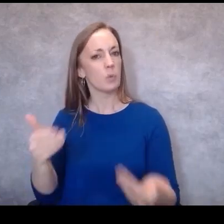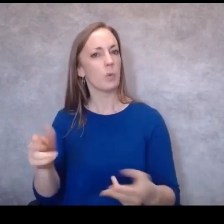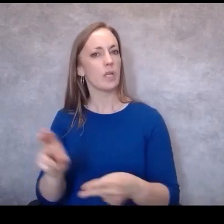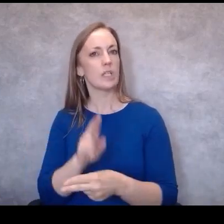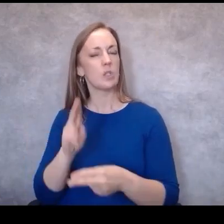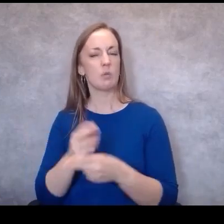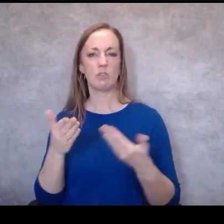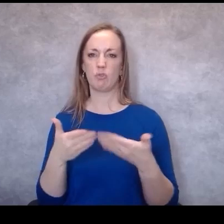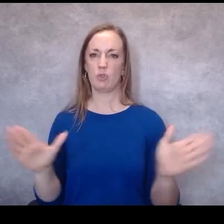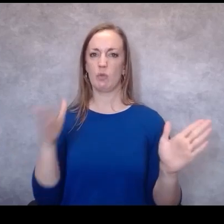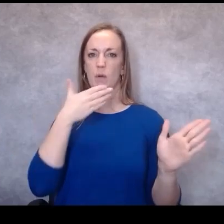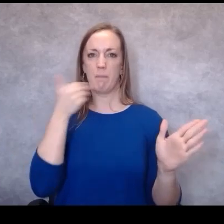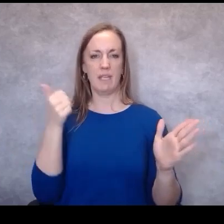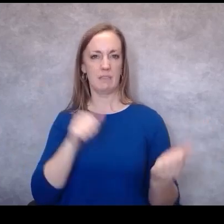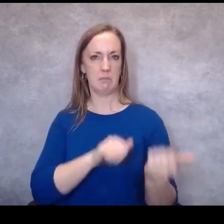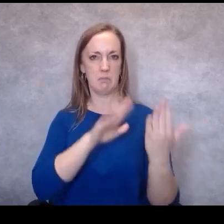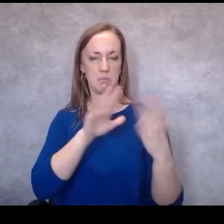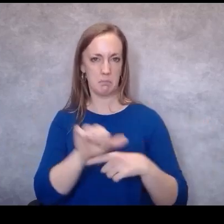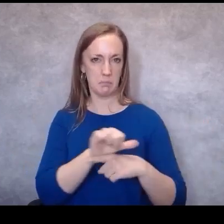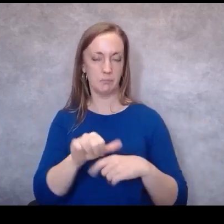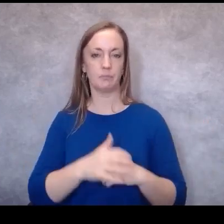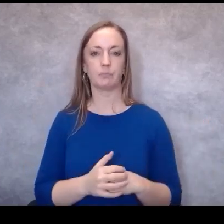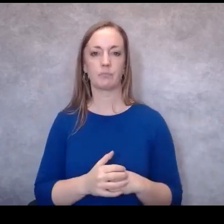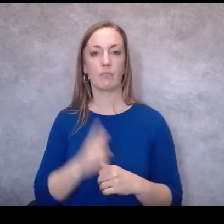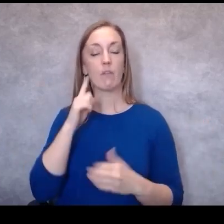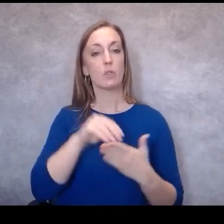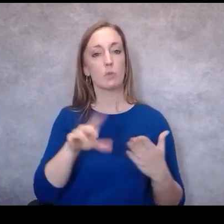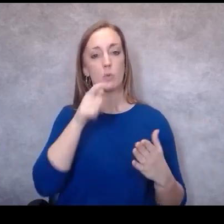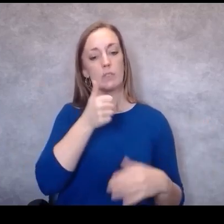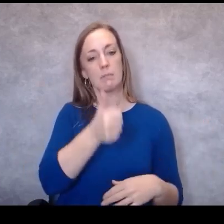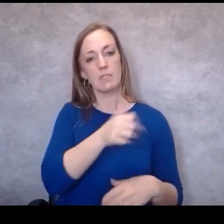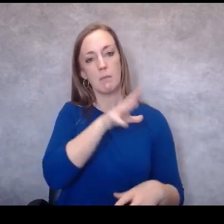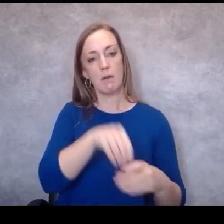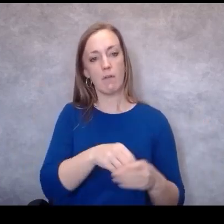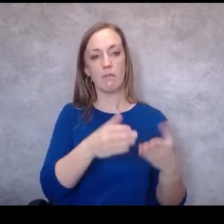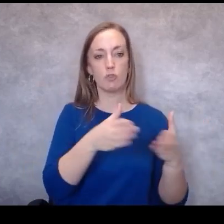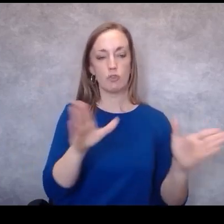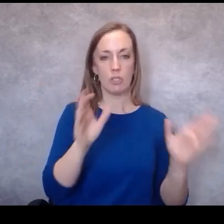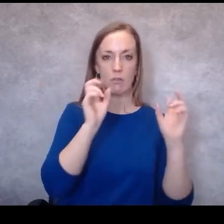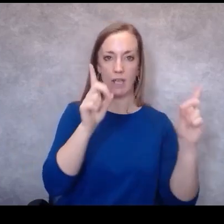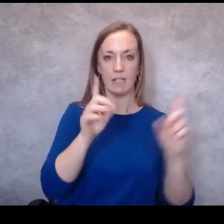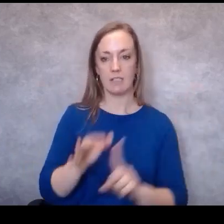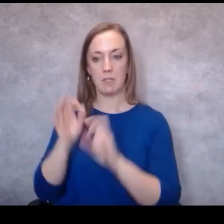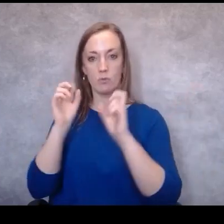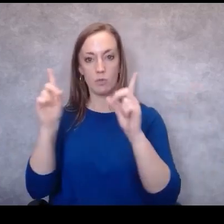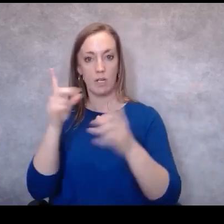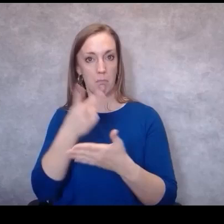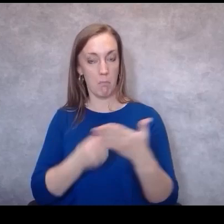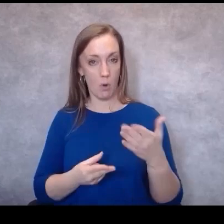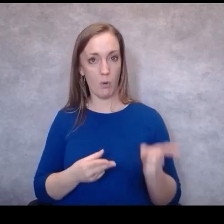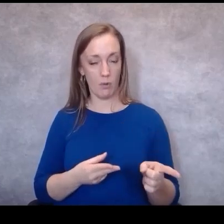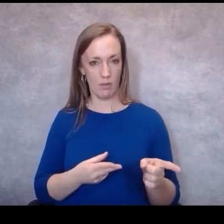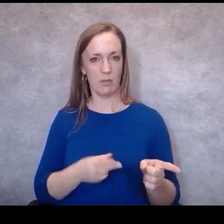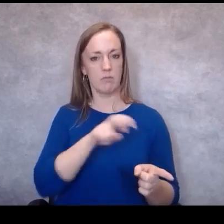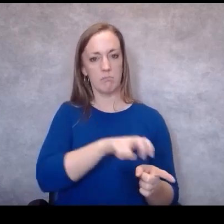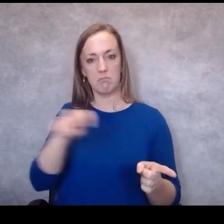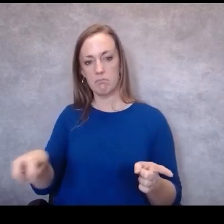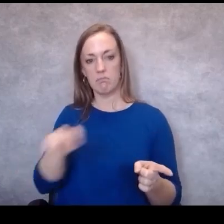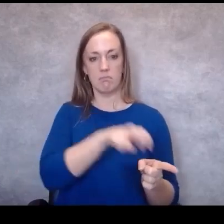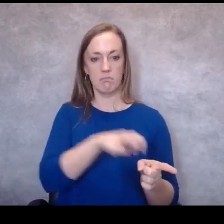practice. For students who spend time in both general education and special education settings, ensure that they have